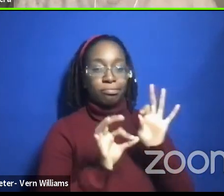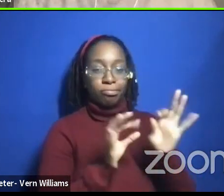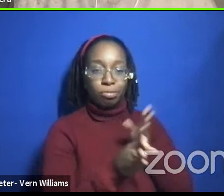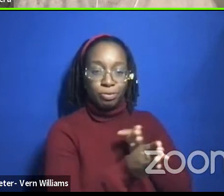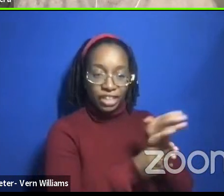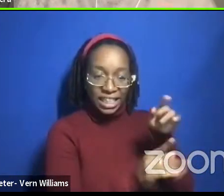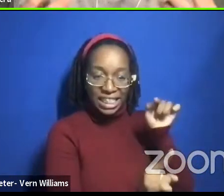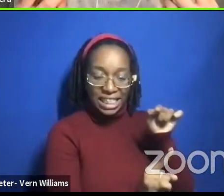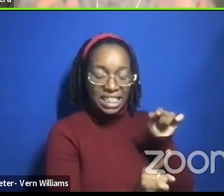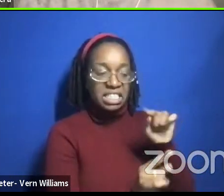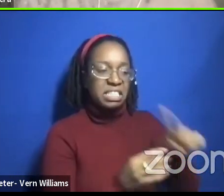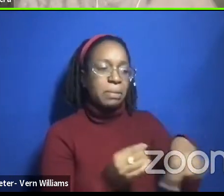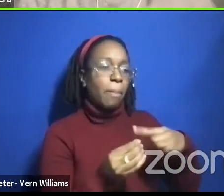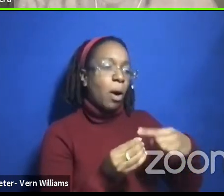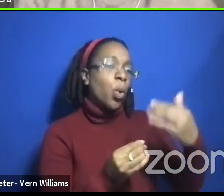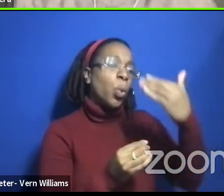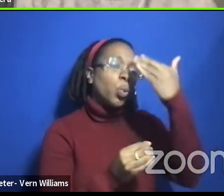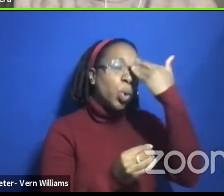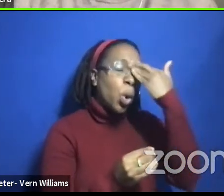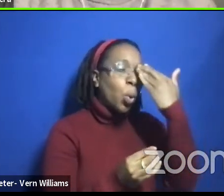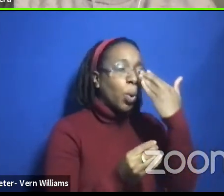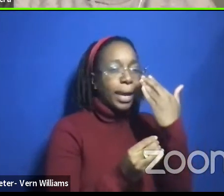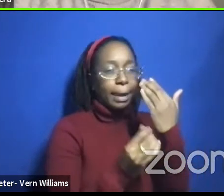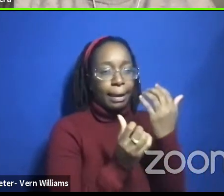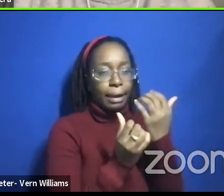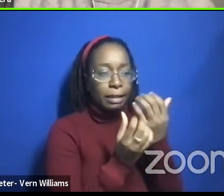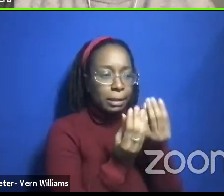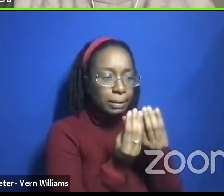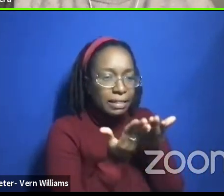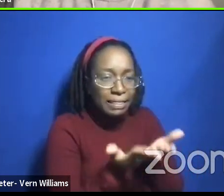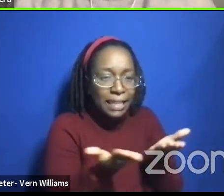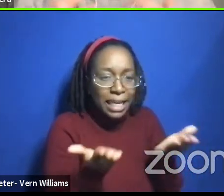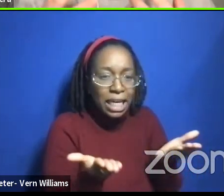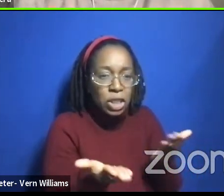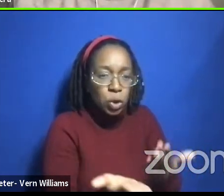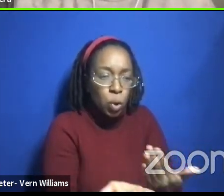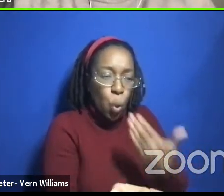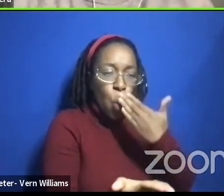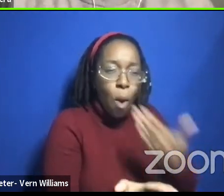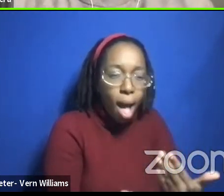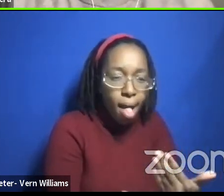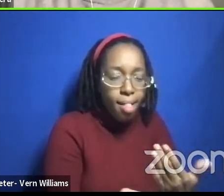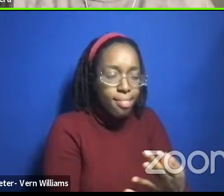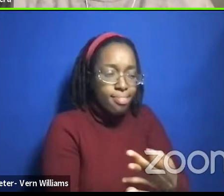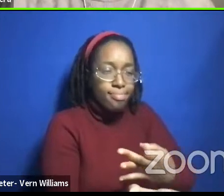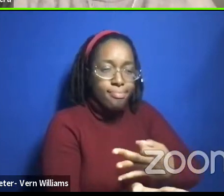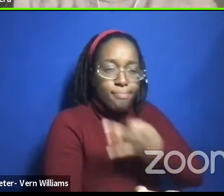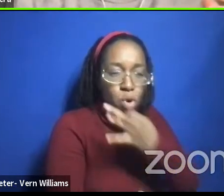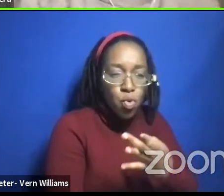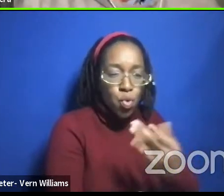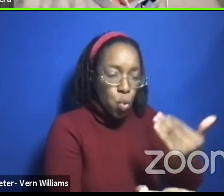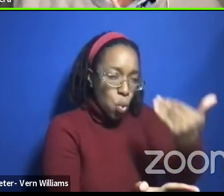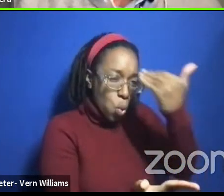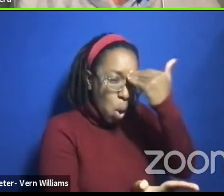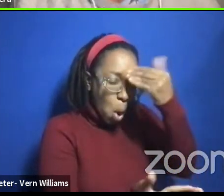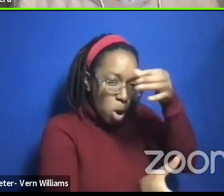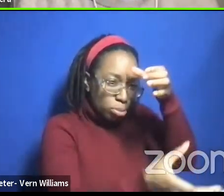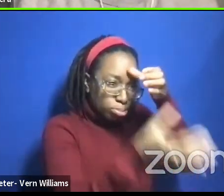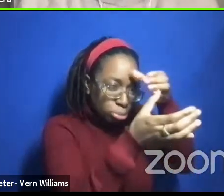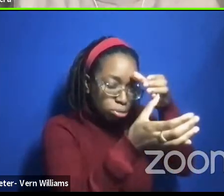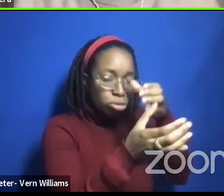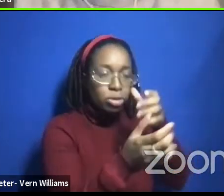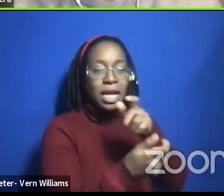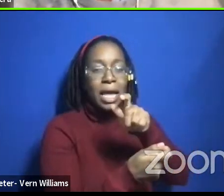about knowing a material very well. You know, it's deep, having deep knowledge of a particular movement,